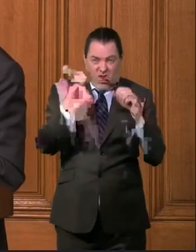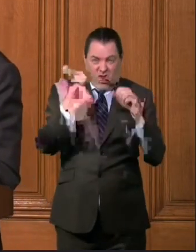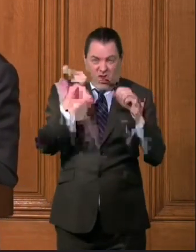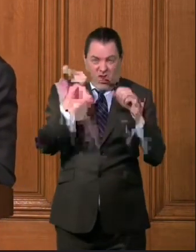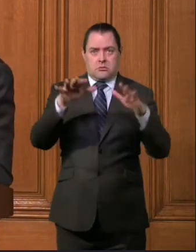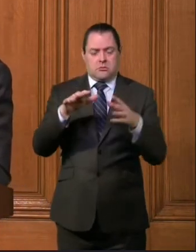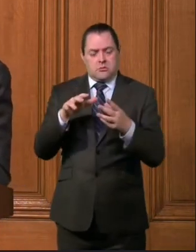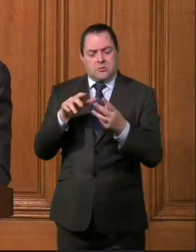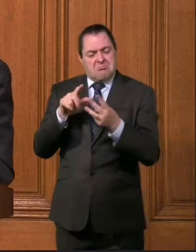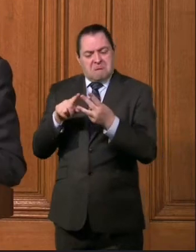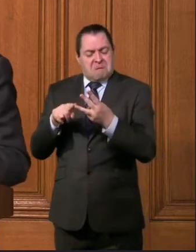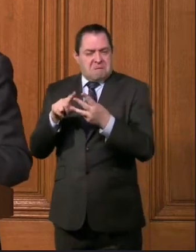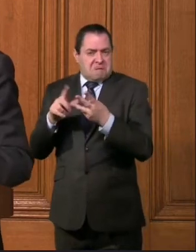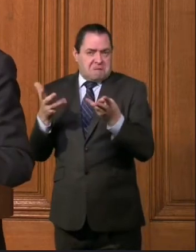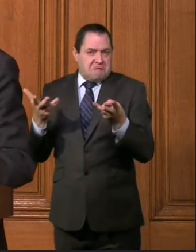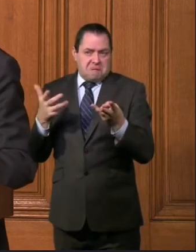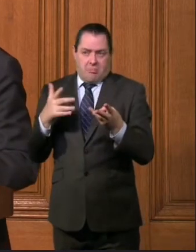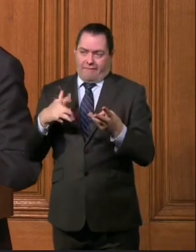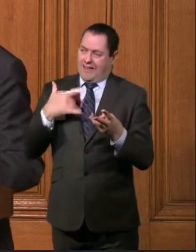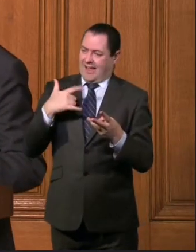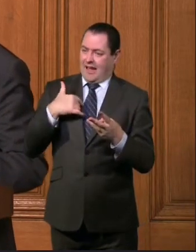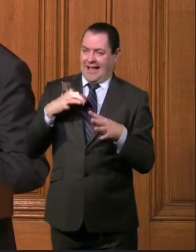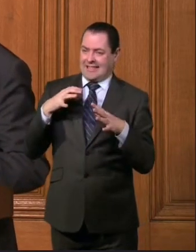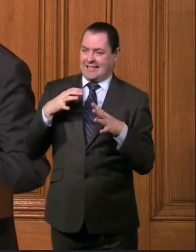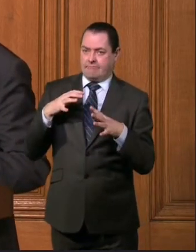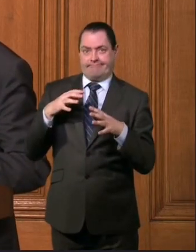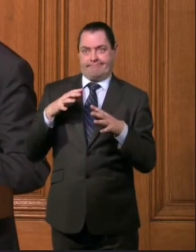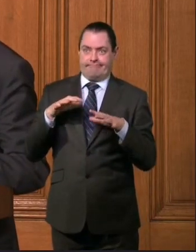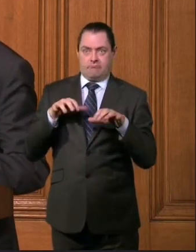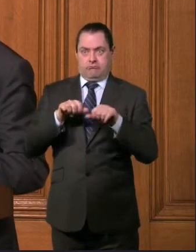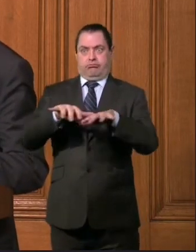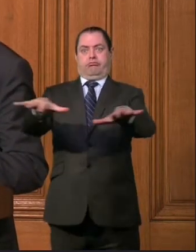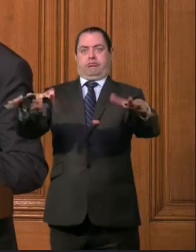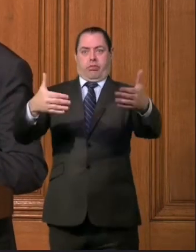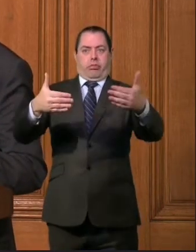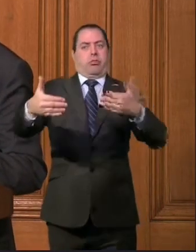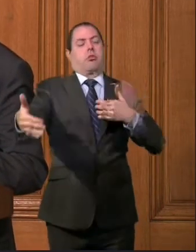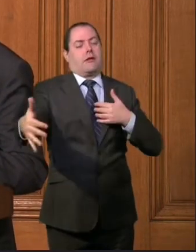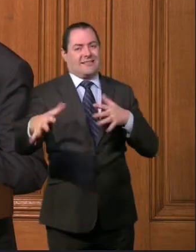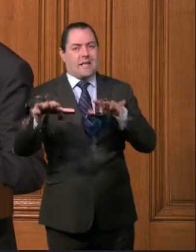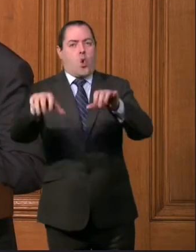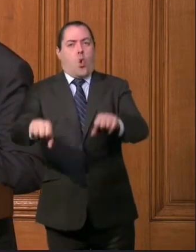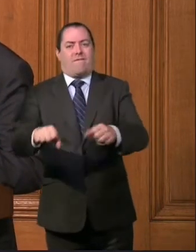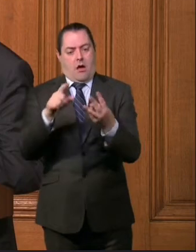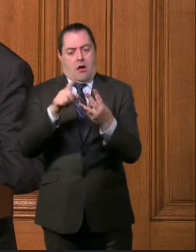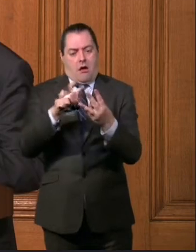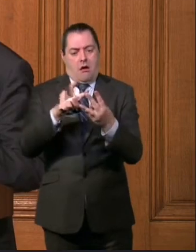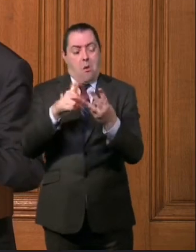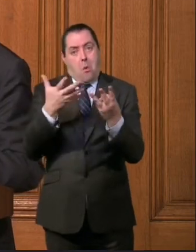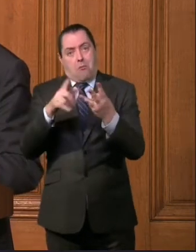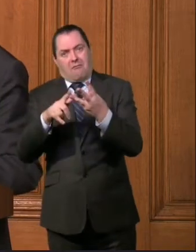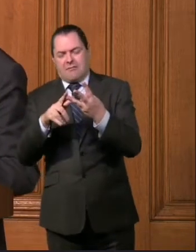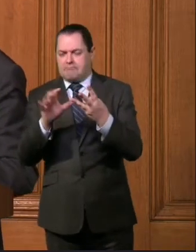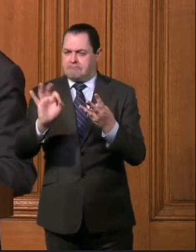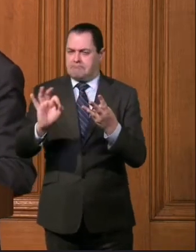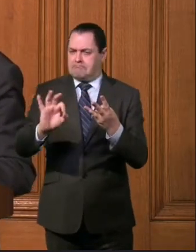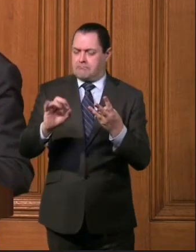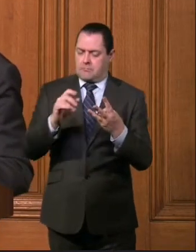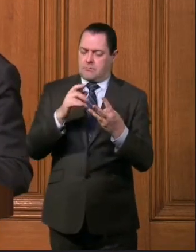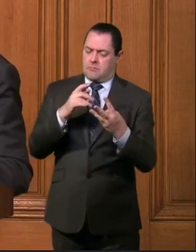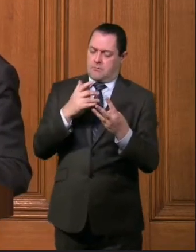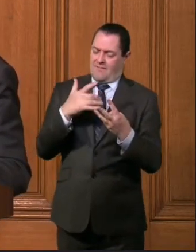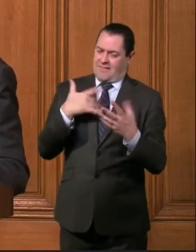necessarily expect, because it doesn't have a transmission advantage, as far as we know, over the current UK situation. But it's obviously important